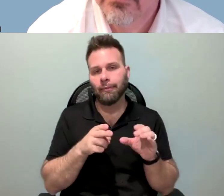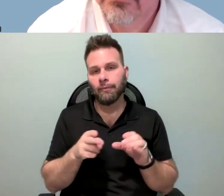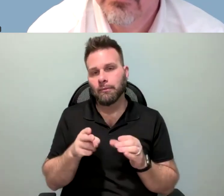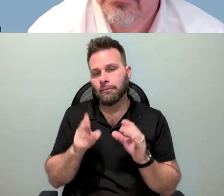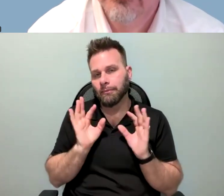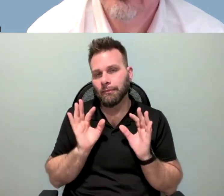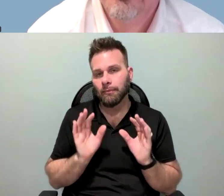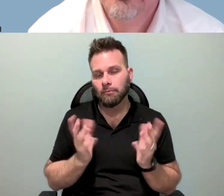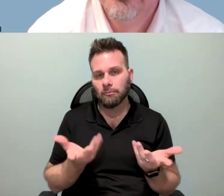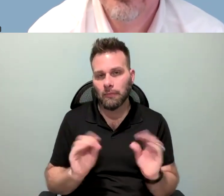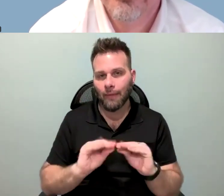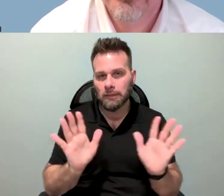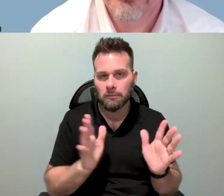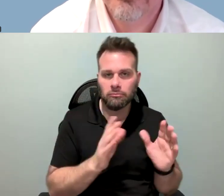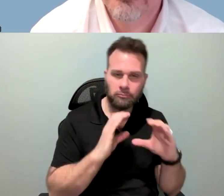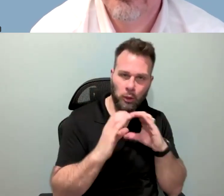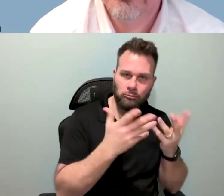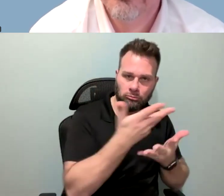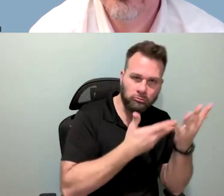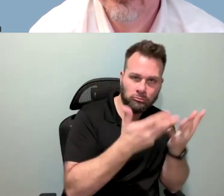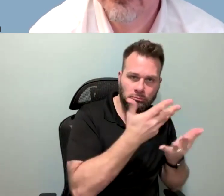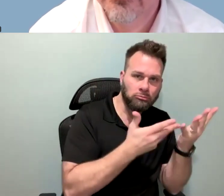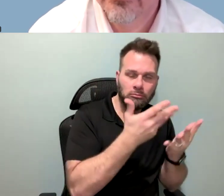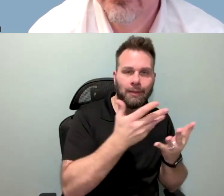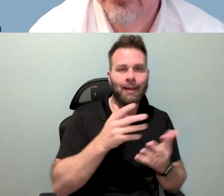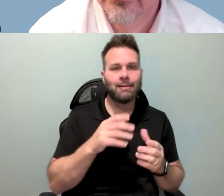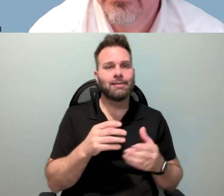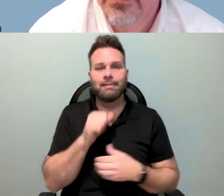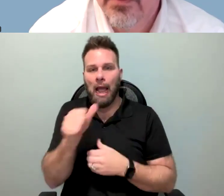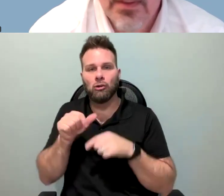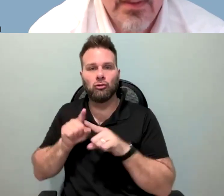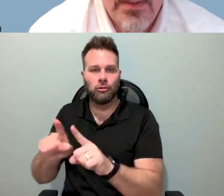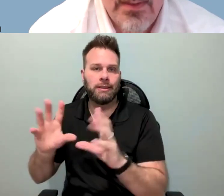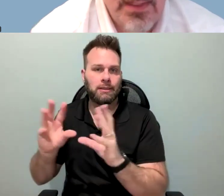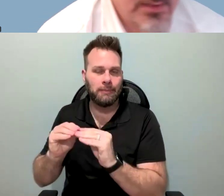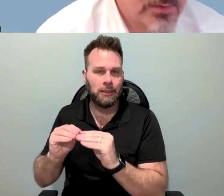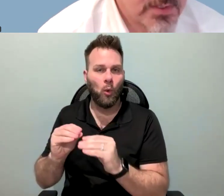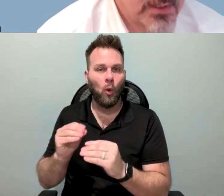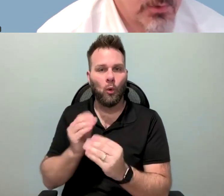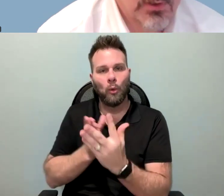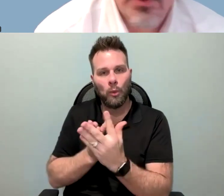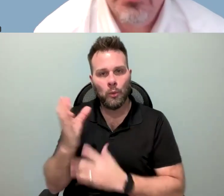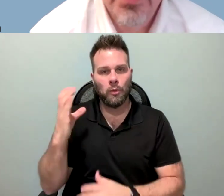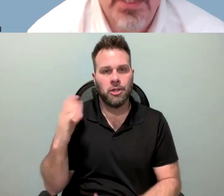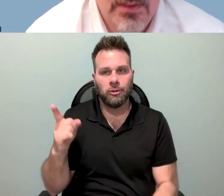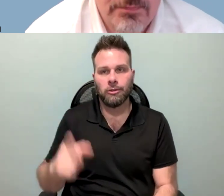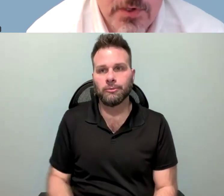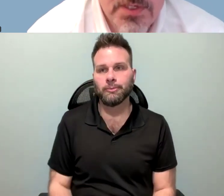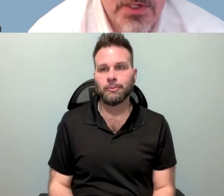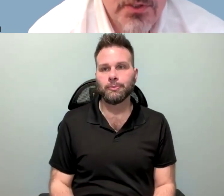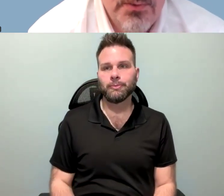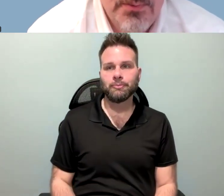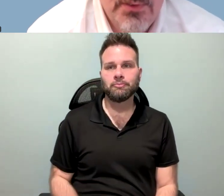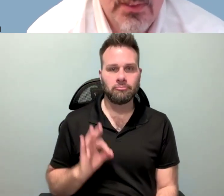some communication outside of that channel. and just to kind of work on what Julia is saying, the